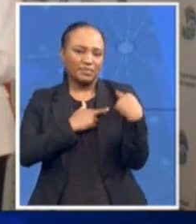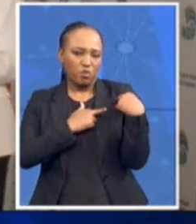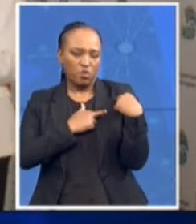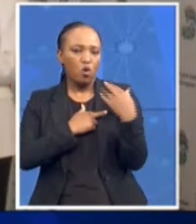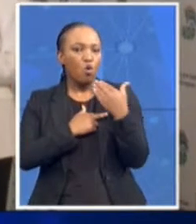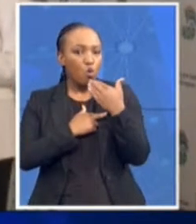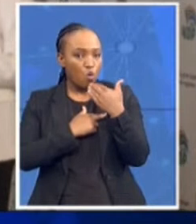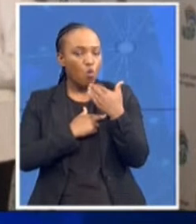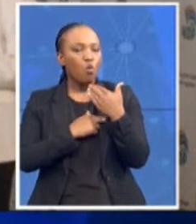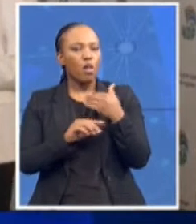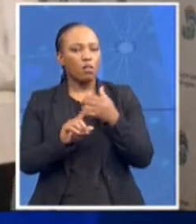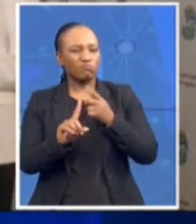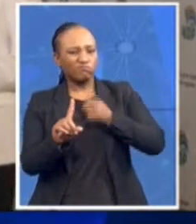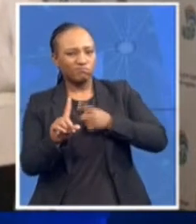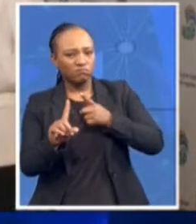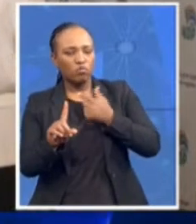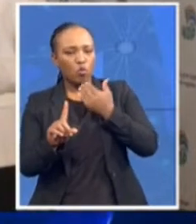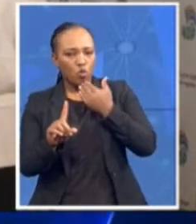this maladministration.